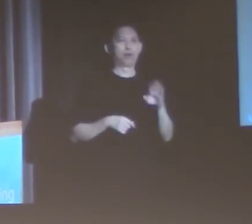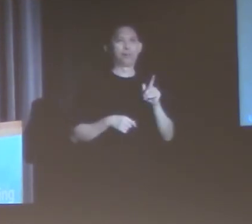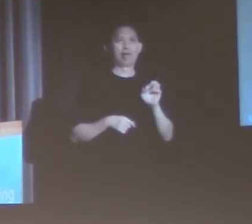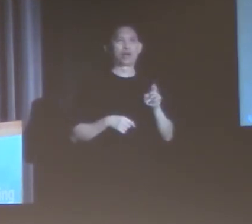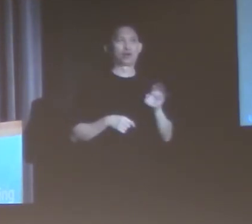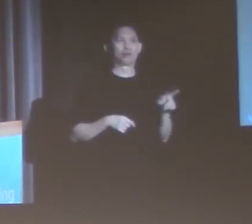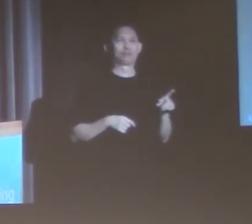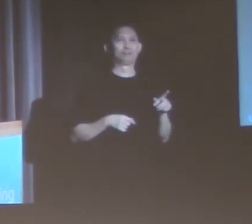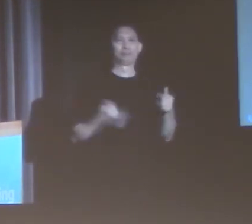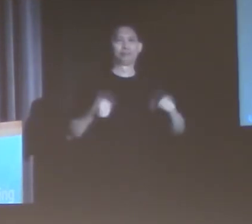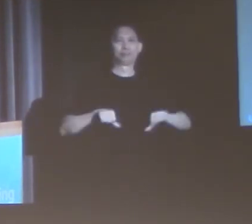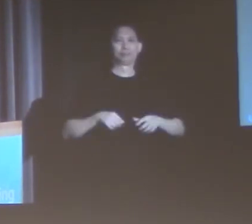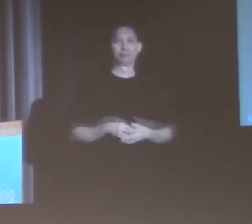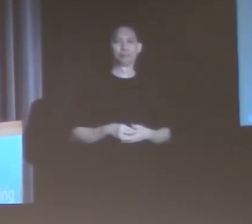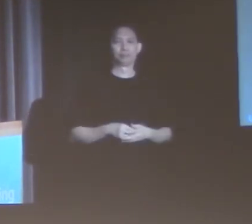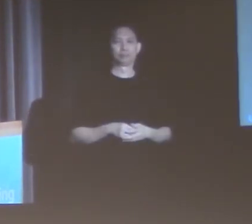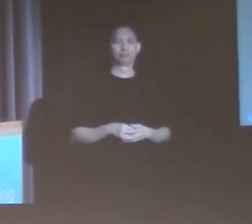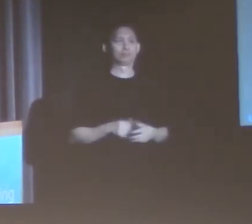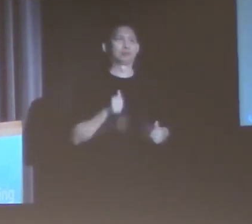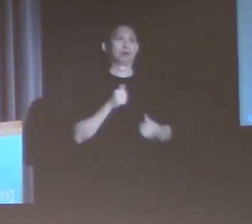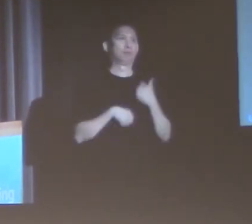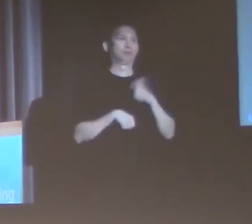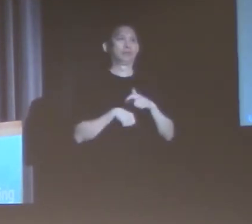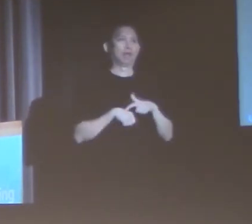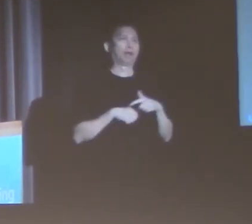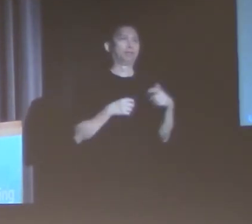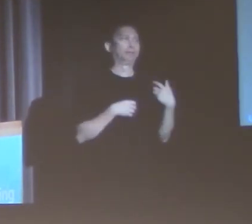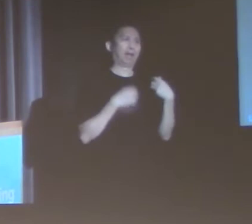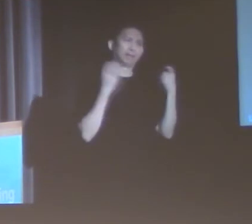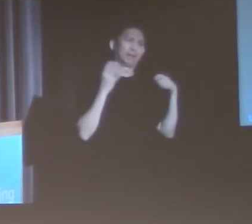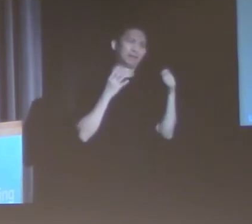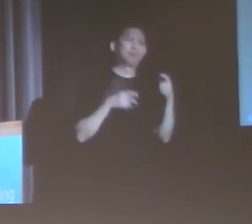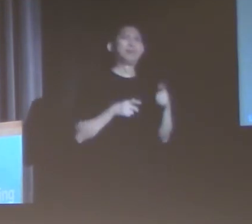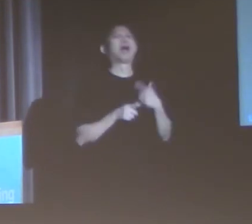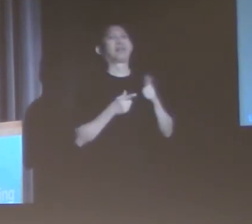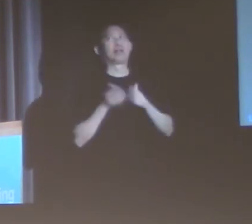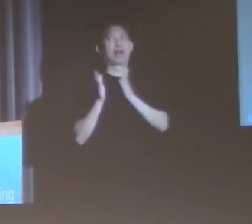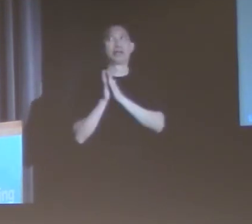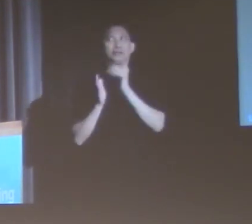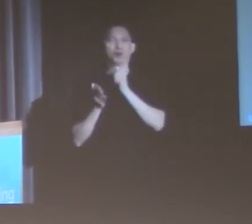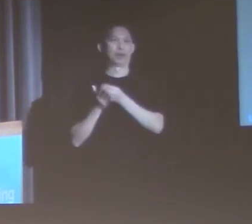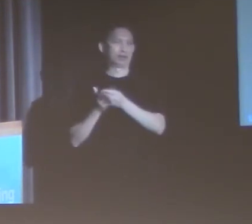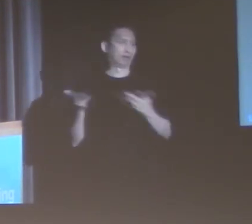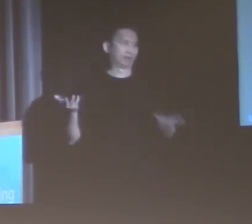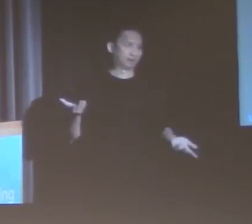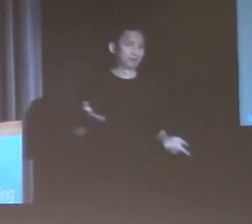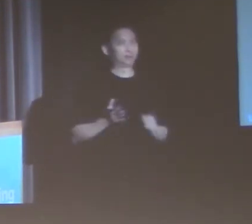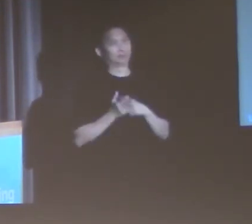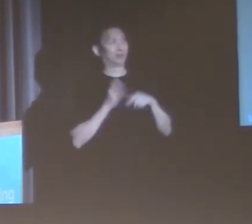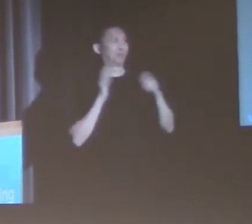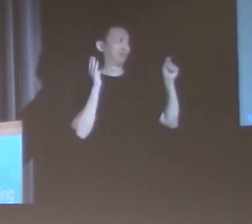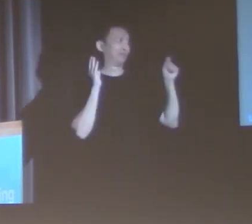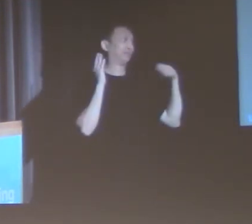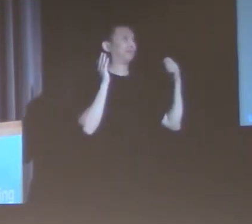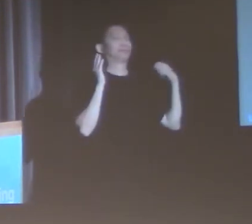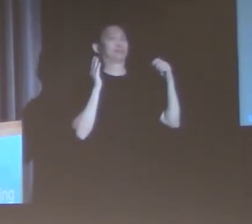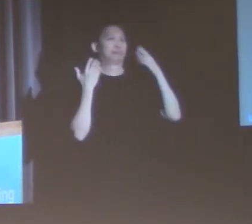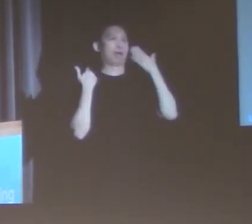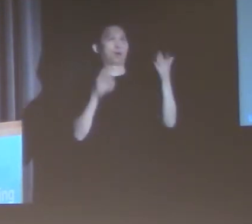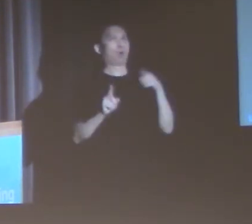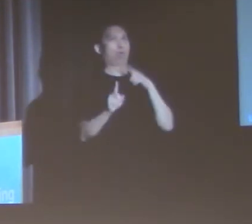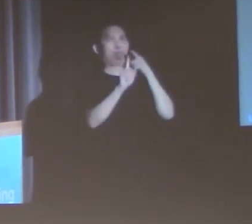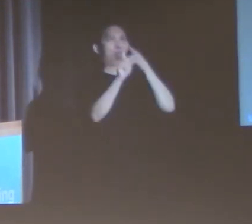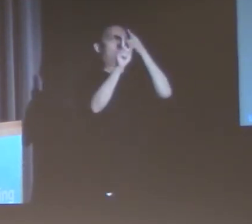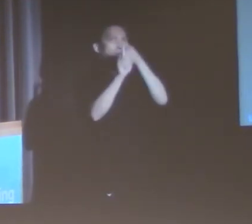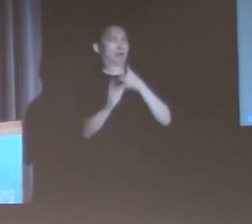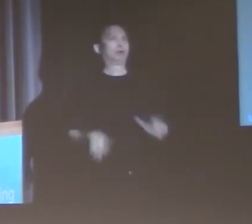made a film before I go for money, because I'm sort of slightly shooting from the seat of my pants and I don't know where I'm going. And